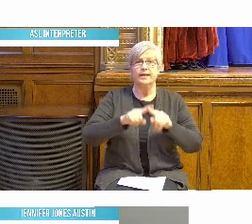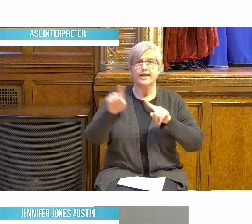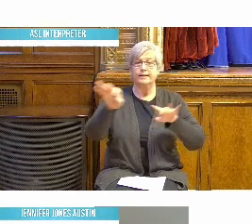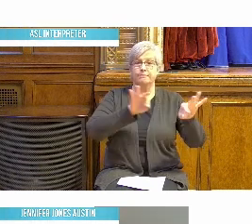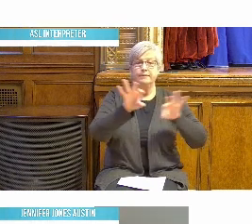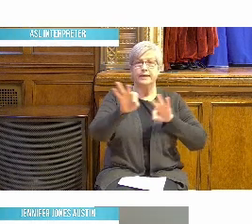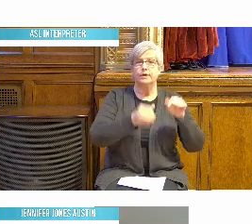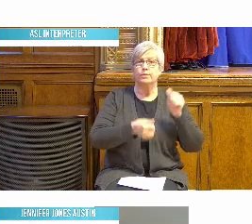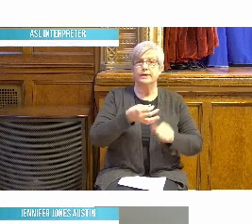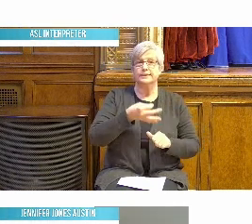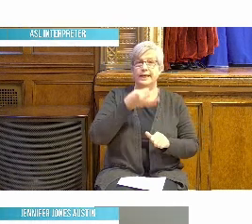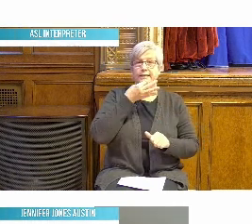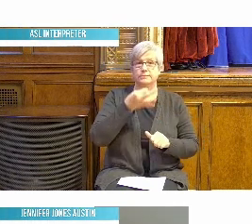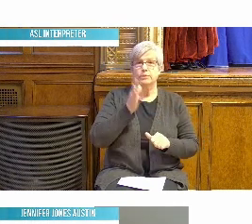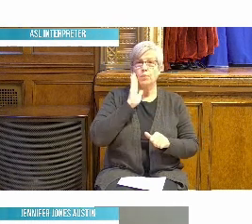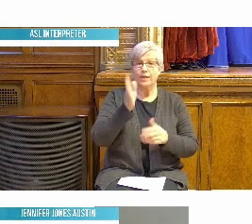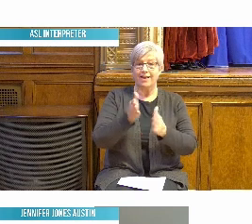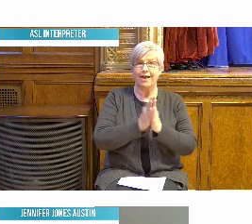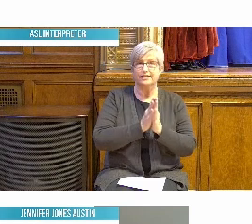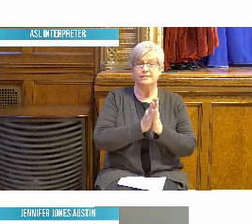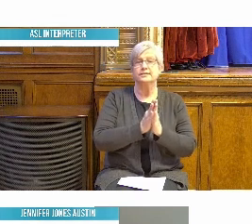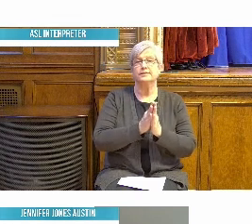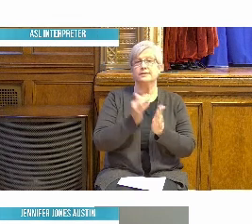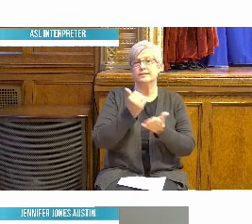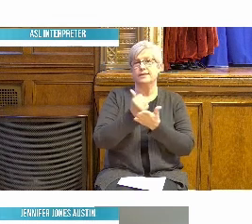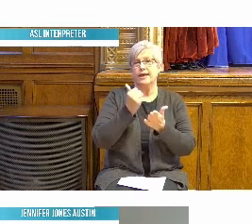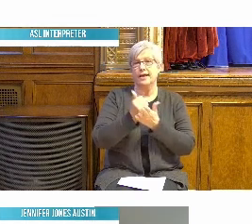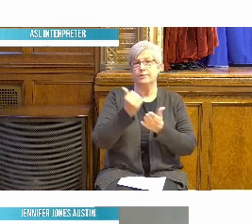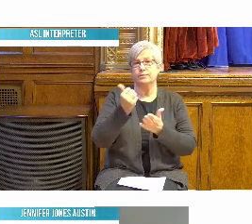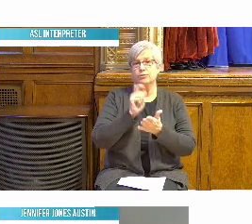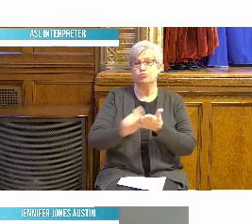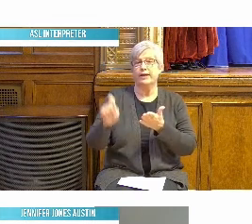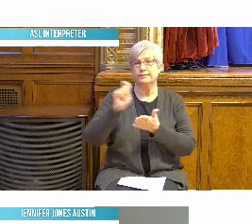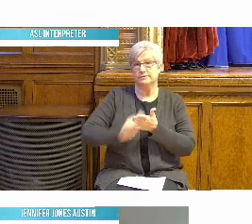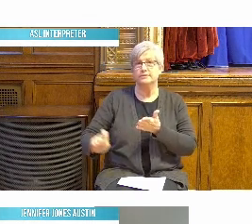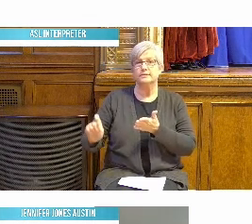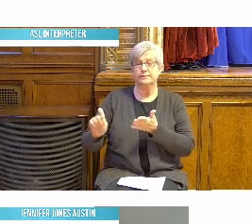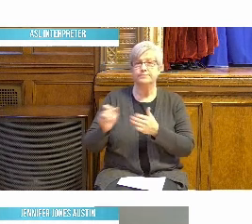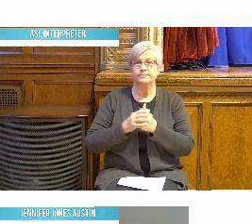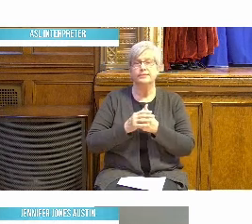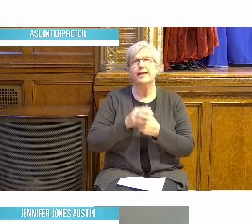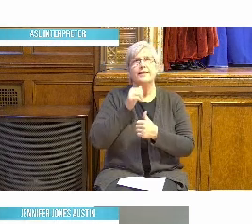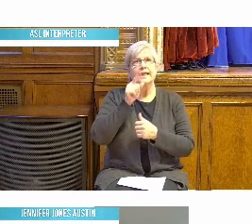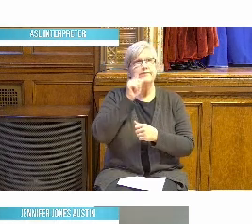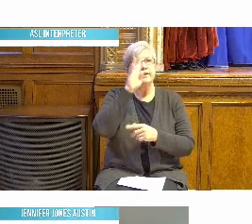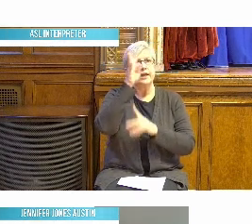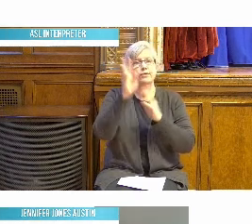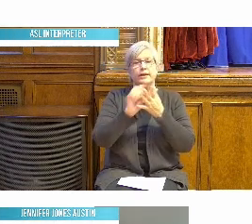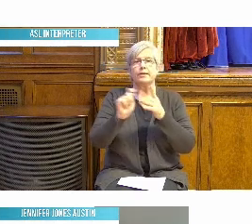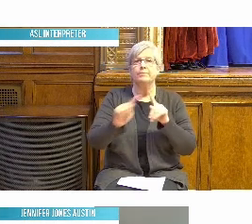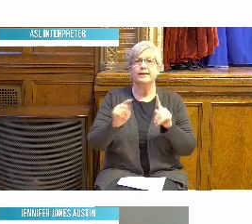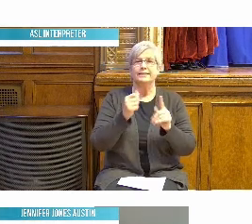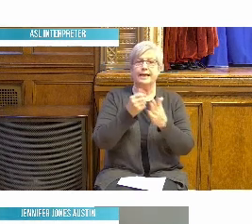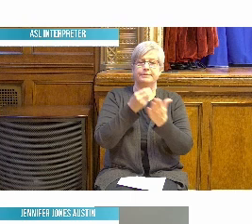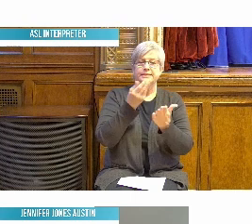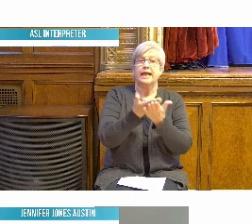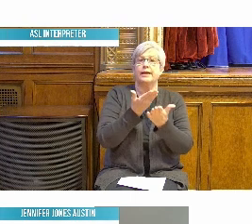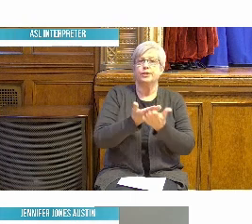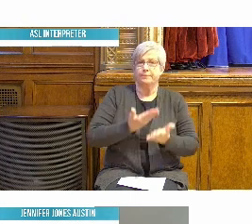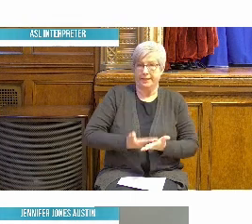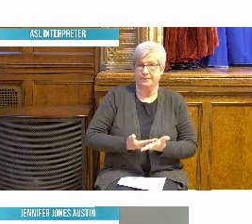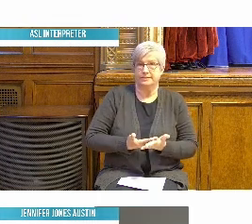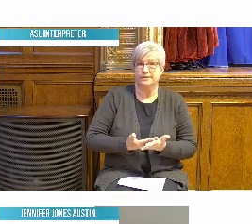to utilize to create the narrative, or not even create the narrative, to document the